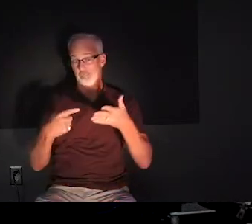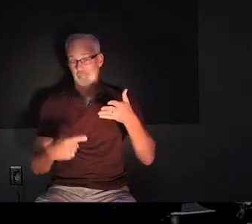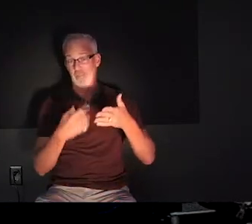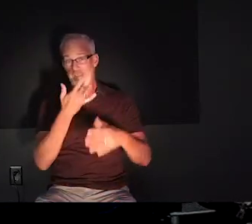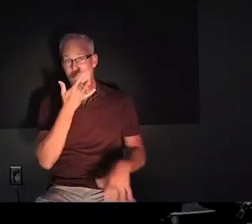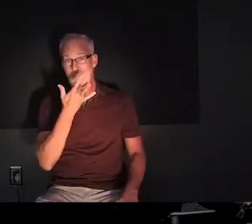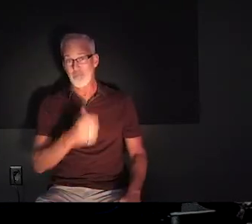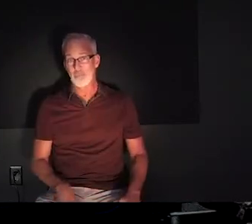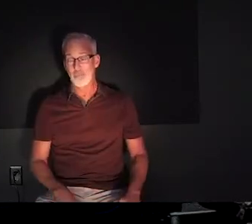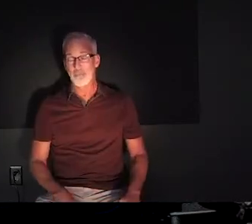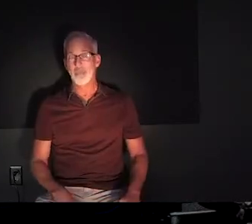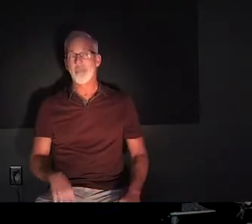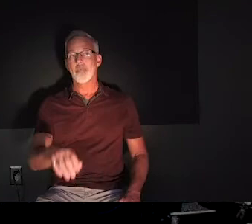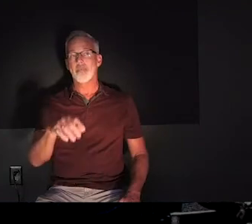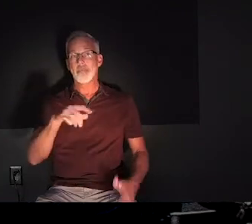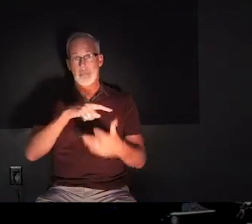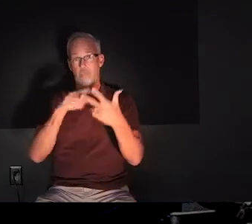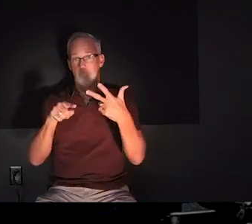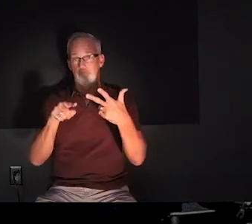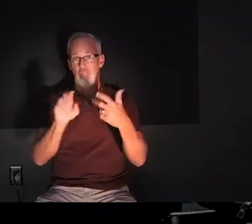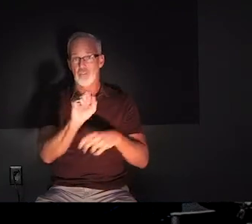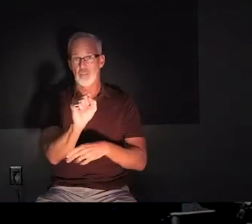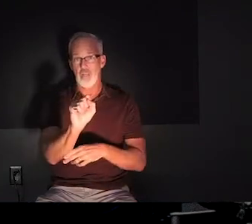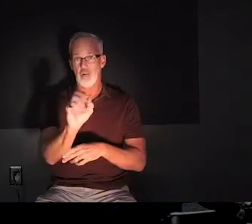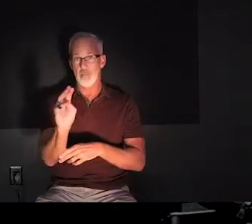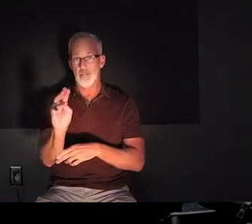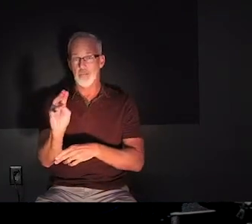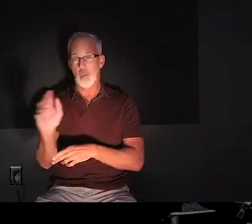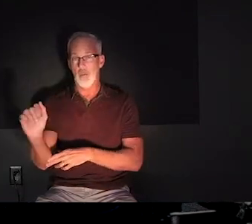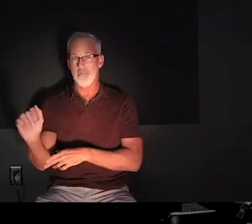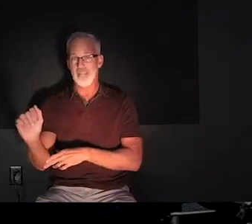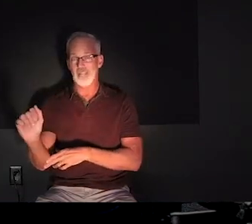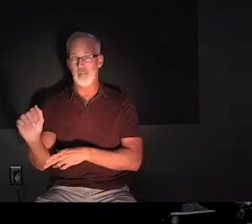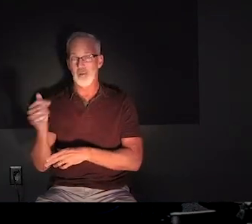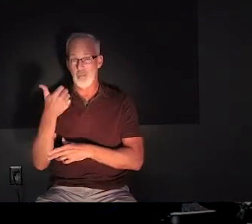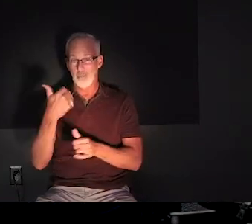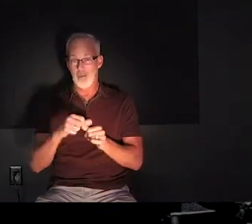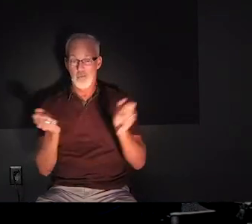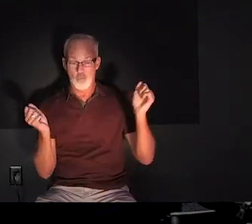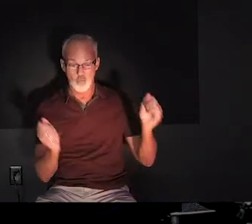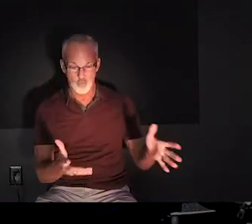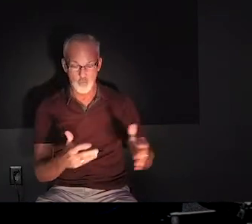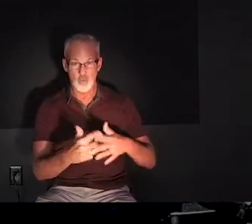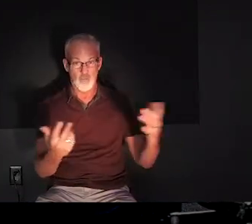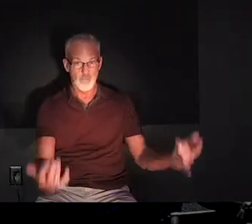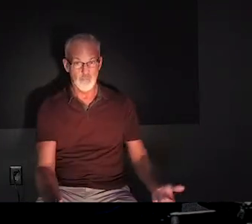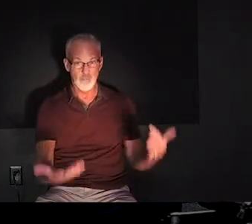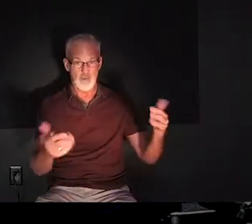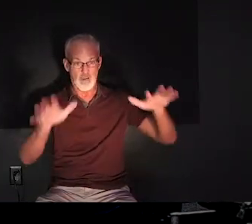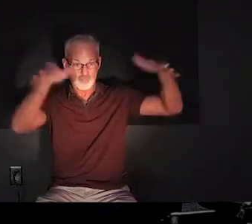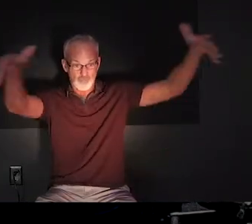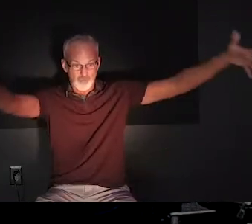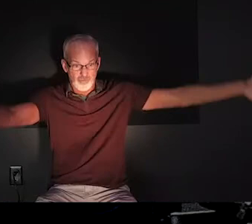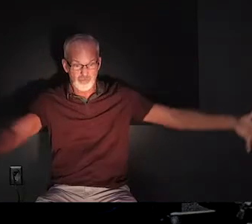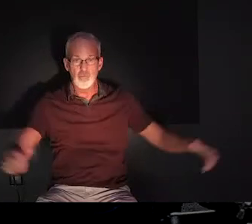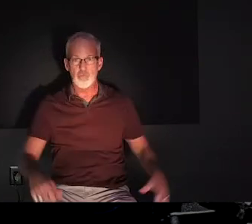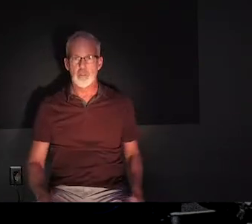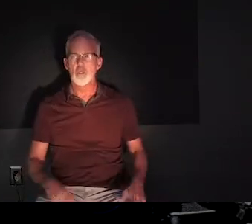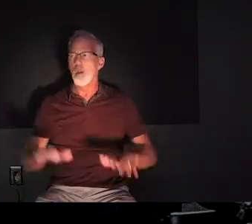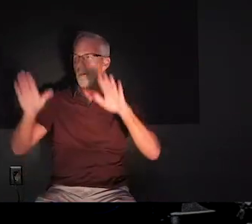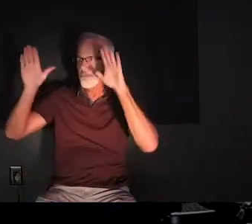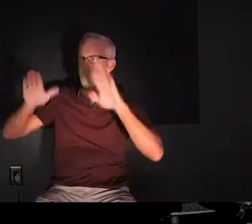table comes from three guys, Shadrach, Meshach, and Abednego. Remember, they were told you need to bow down